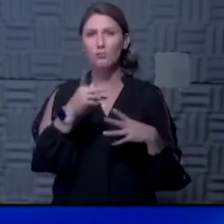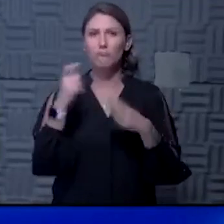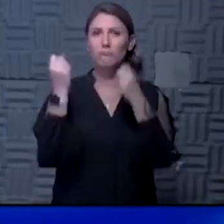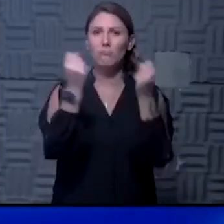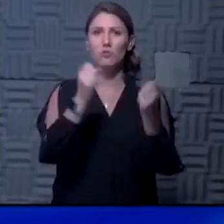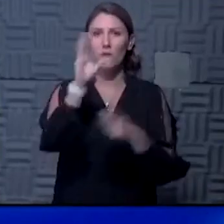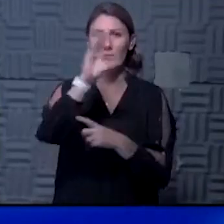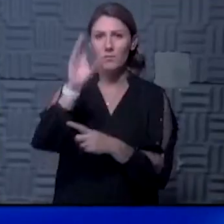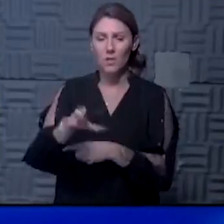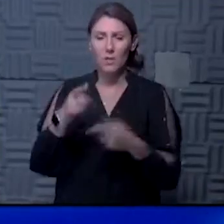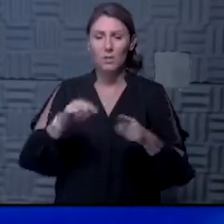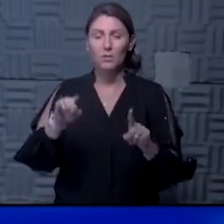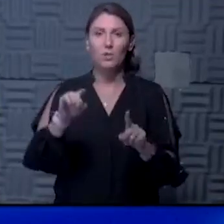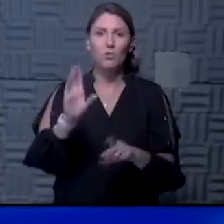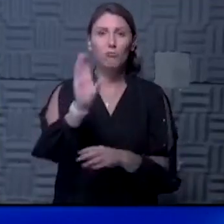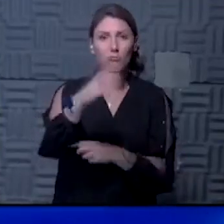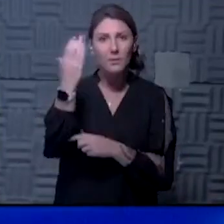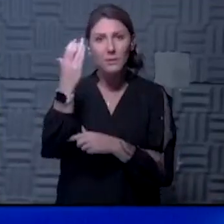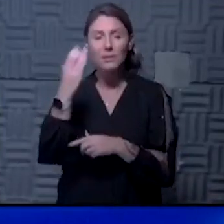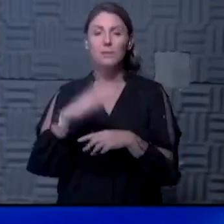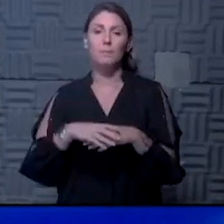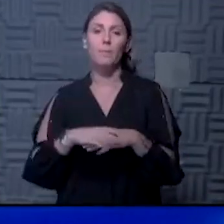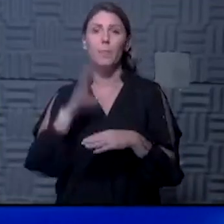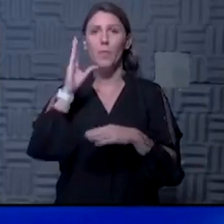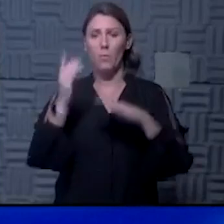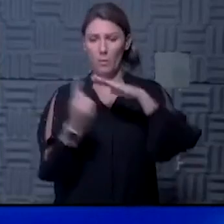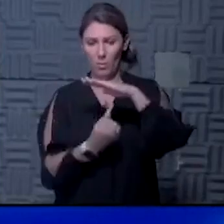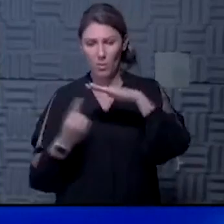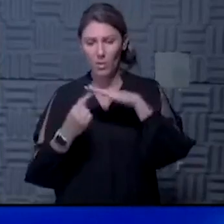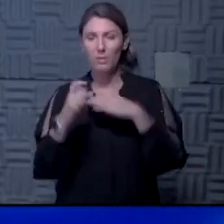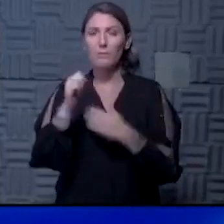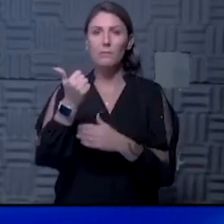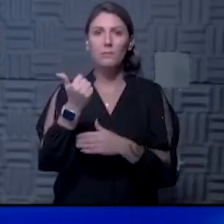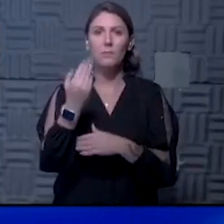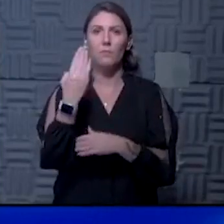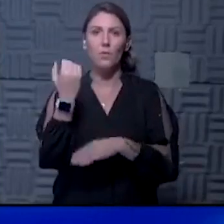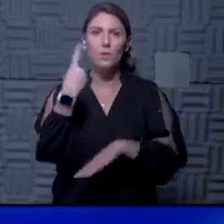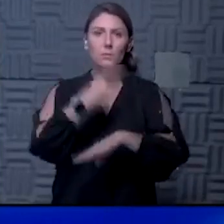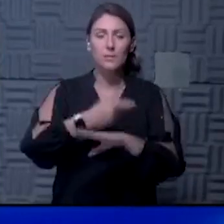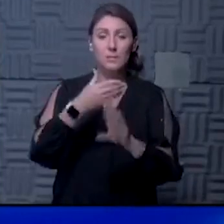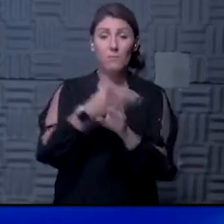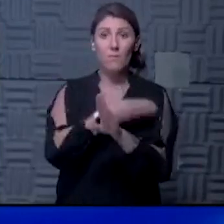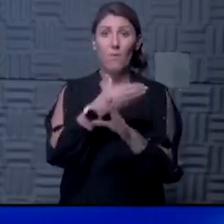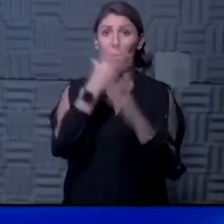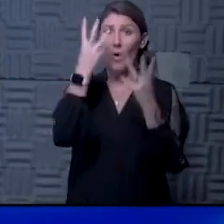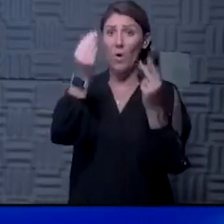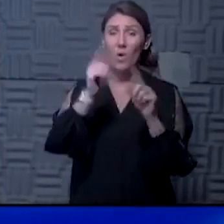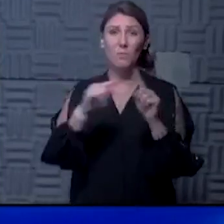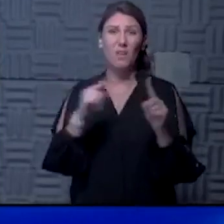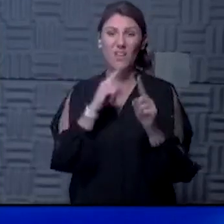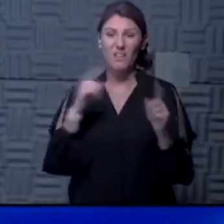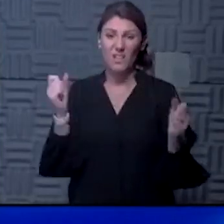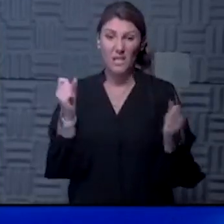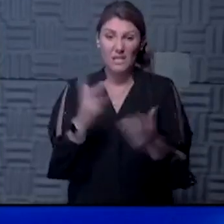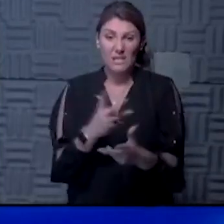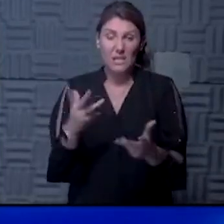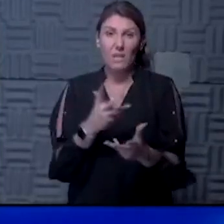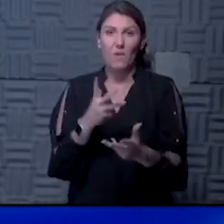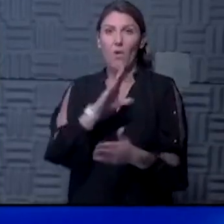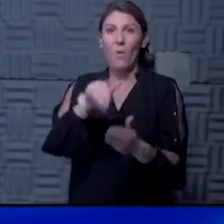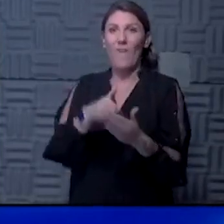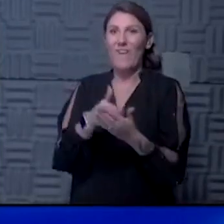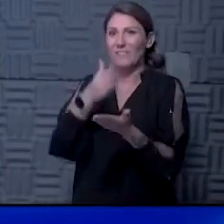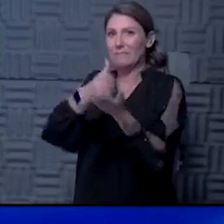at Christmas time. She's going to quarantine 10 to 14 days before going, but she's afraid of the rest stops.